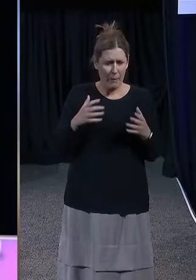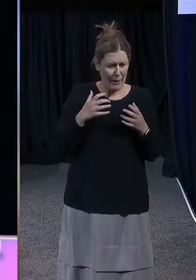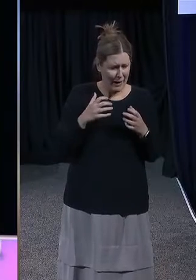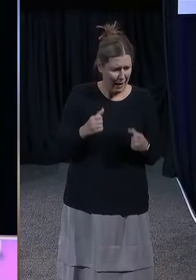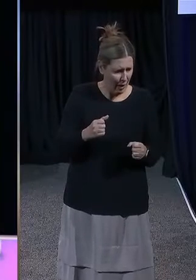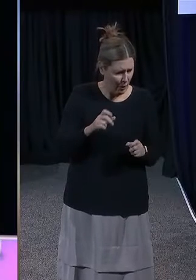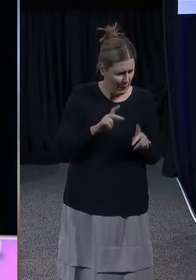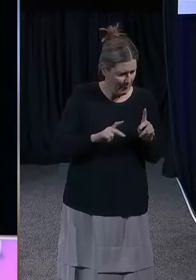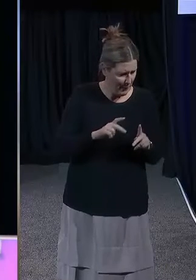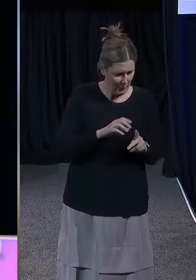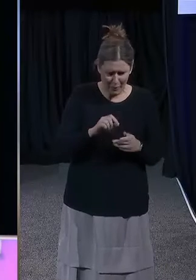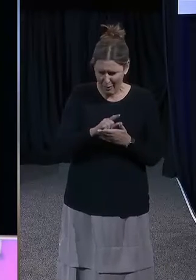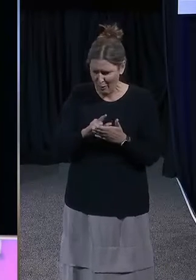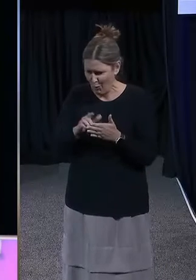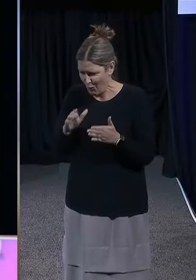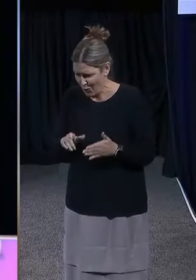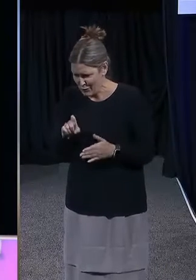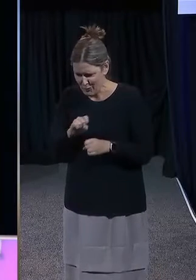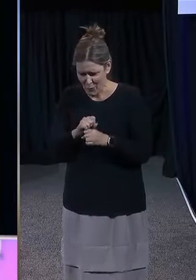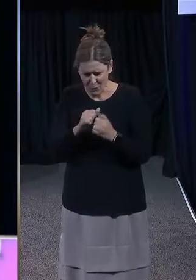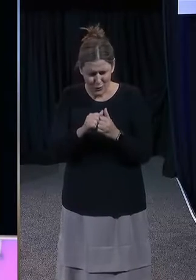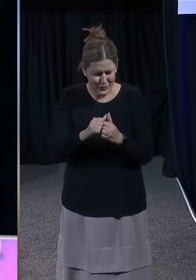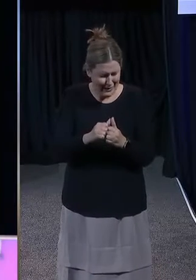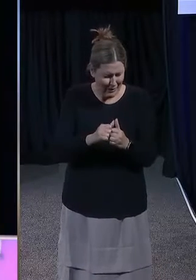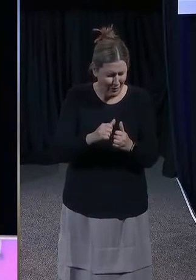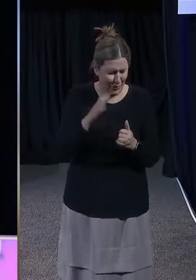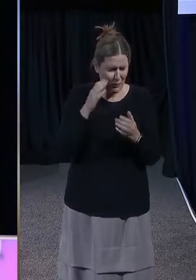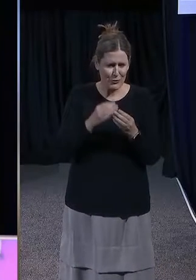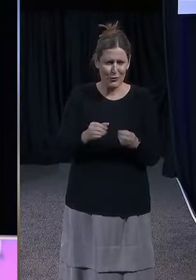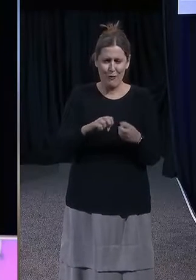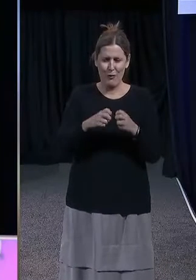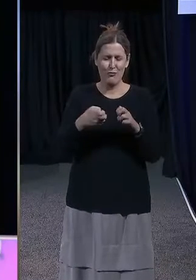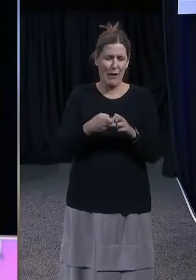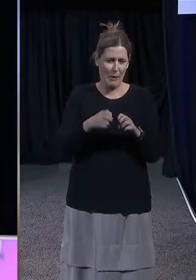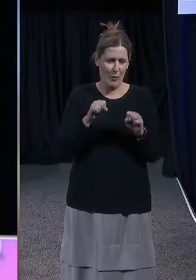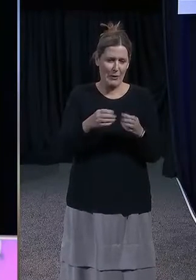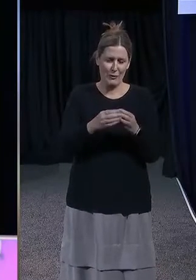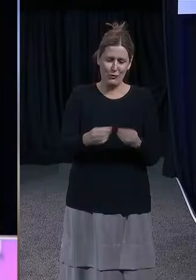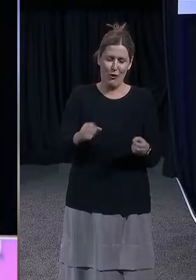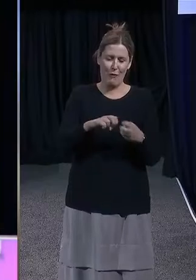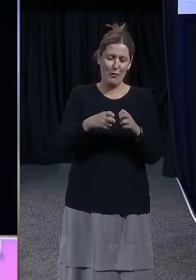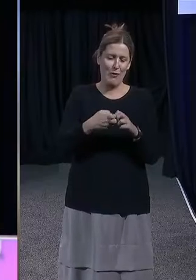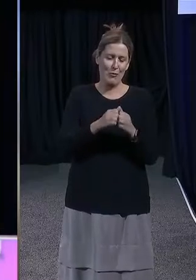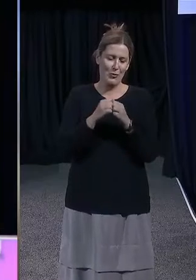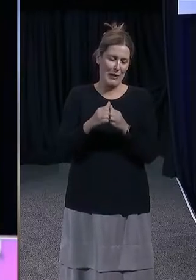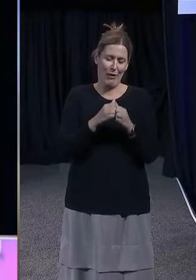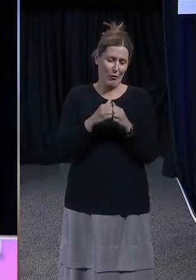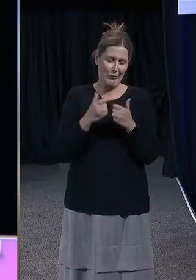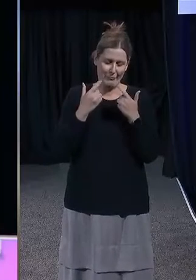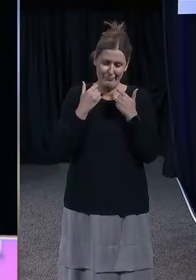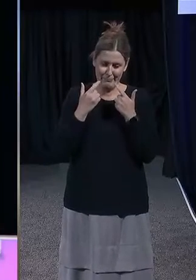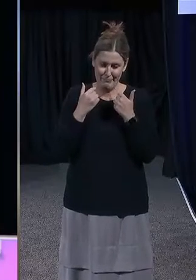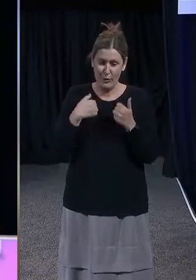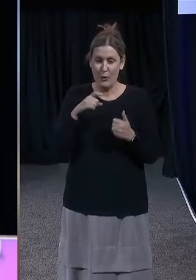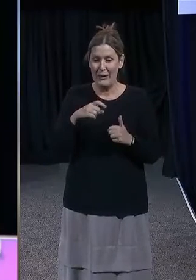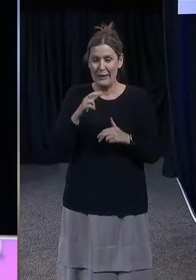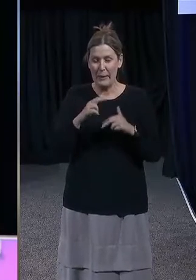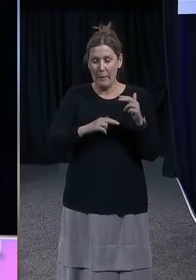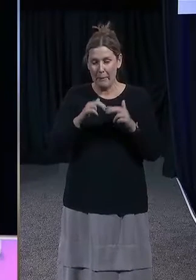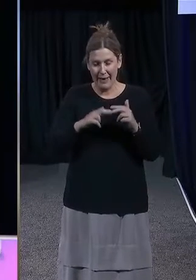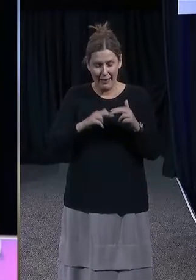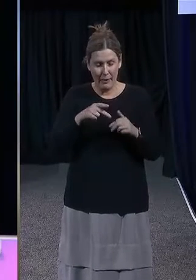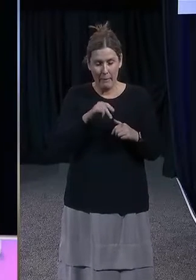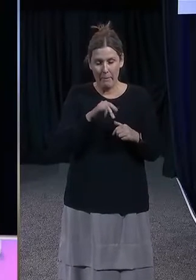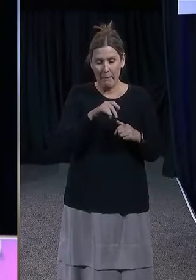and we can solve this problem together collaboratively, that we need to build a